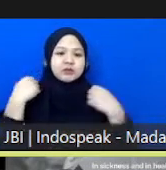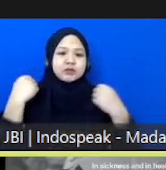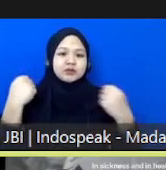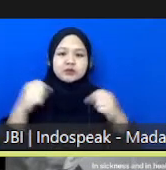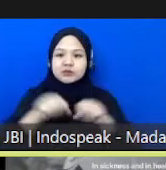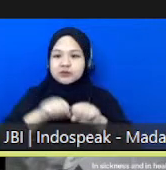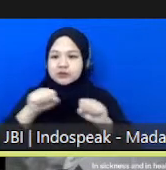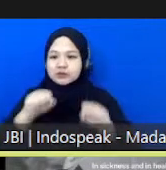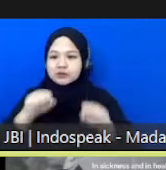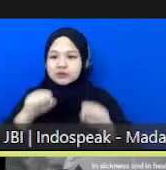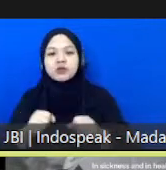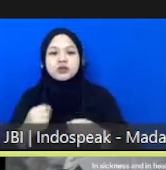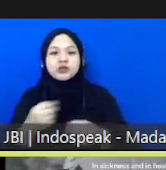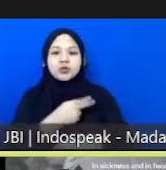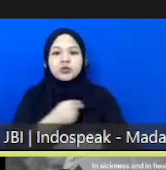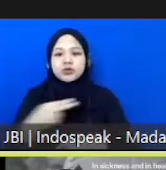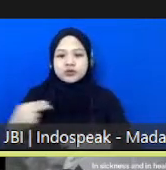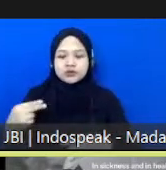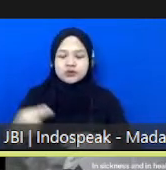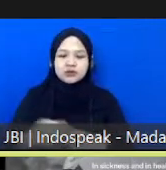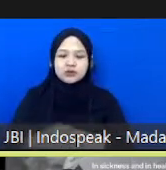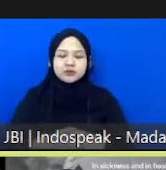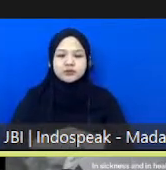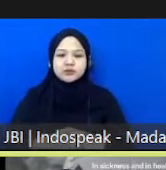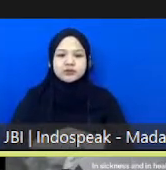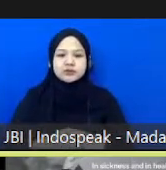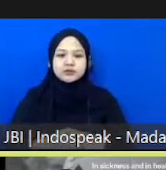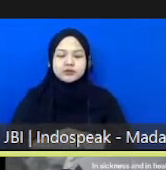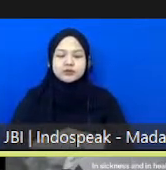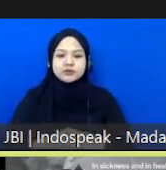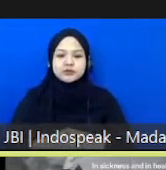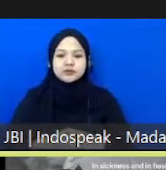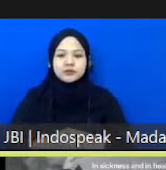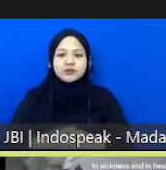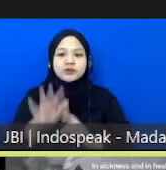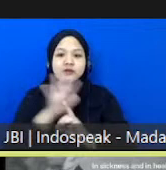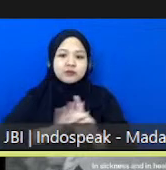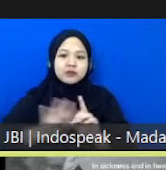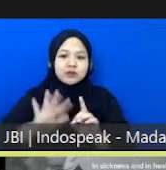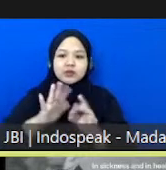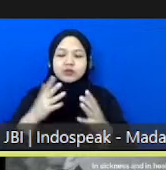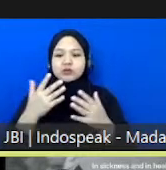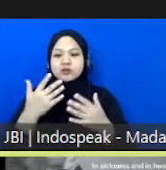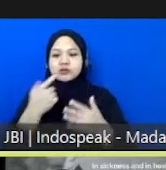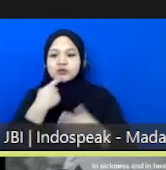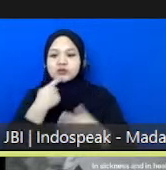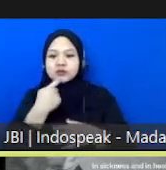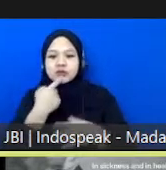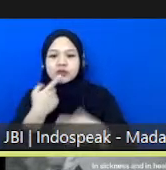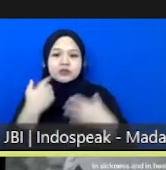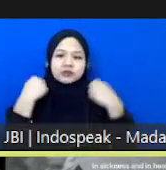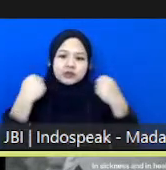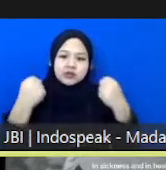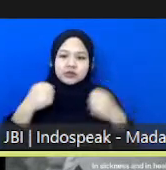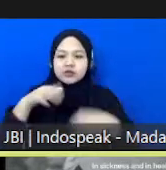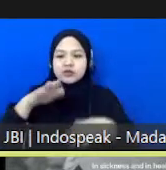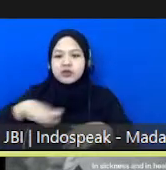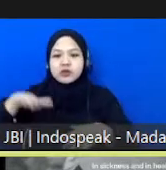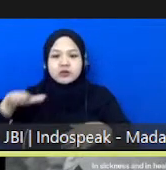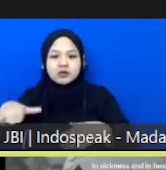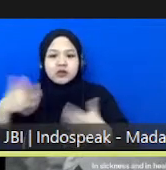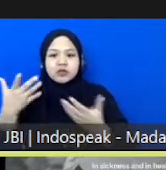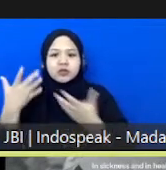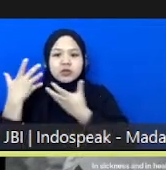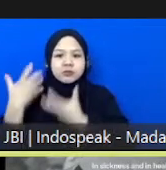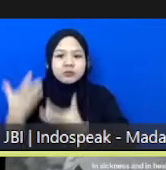Indonesia. So some background on the maternal and child health burden and the COVID-19, which have